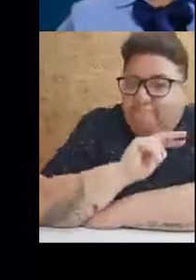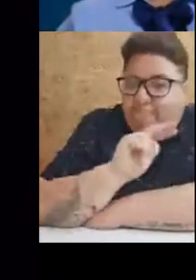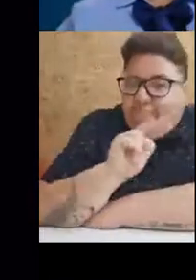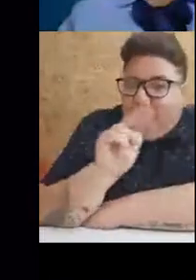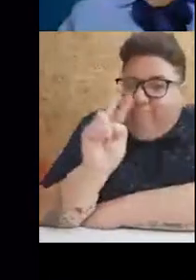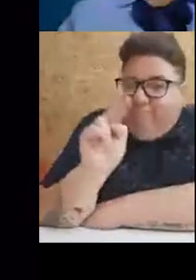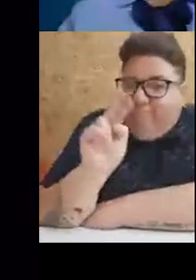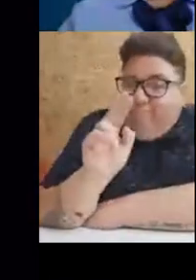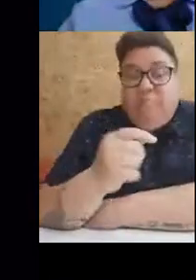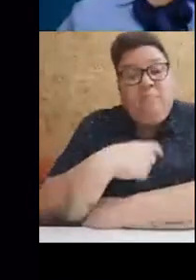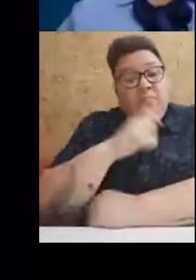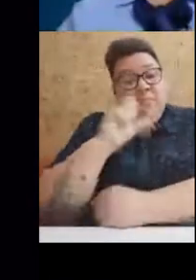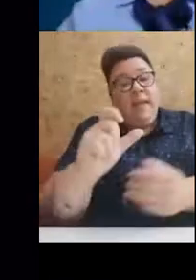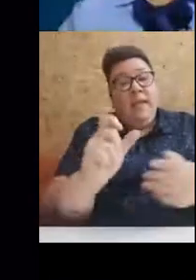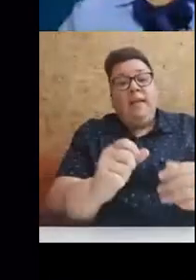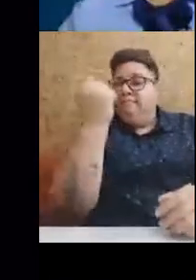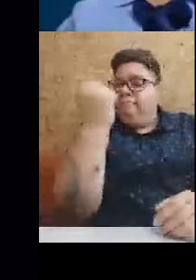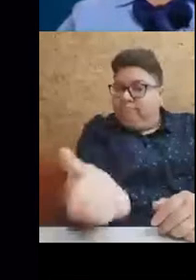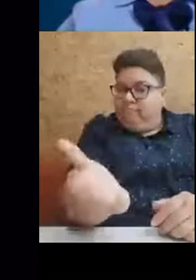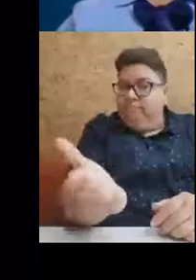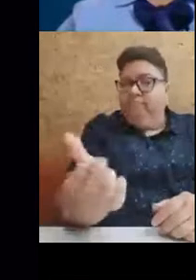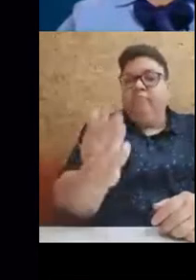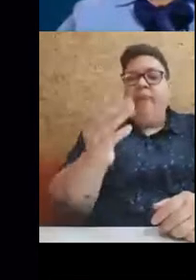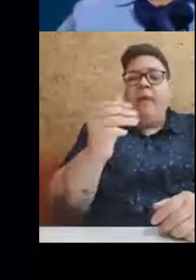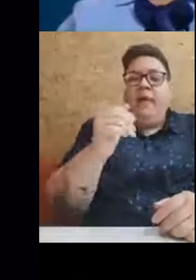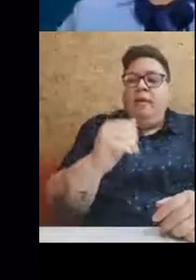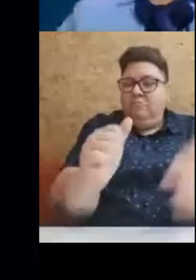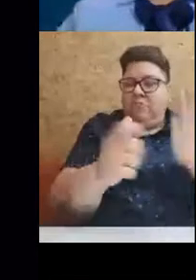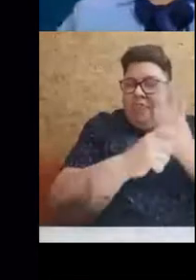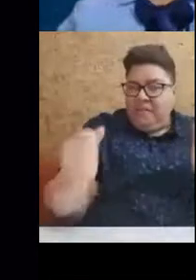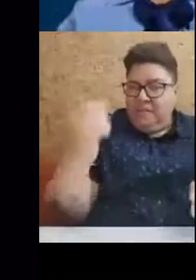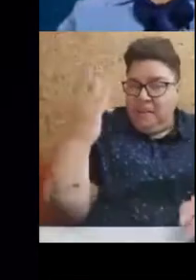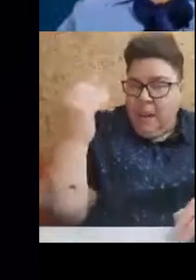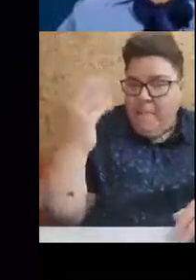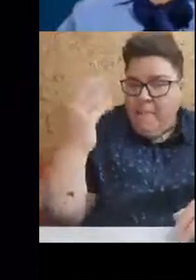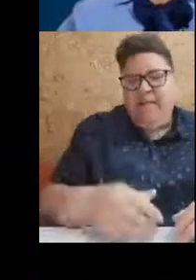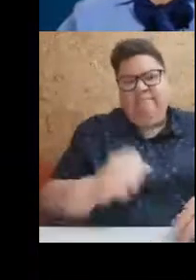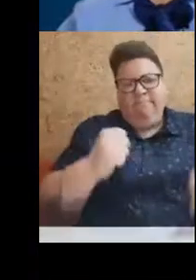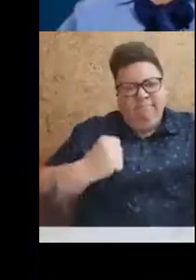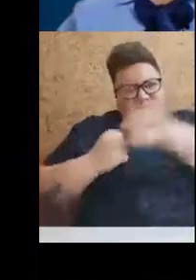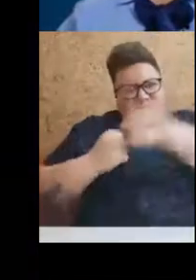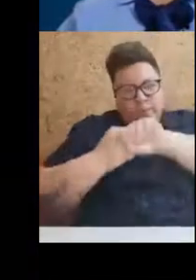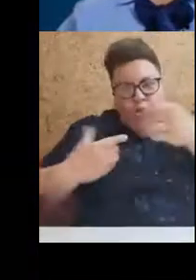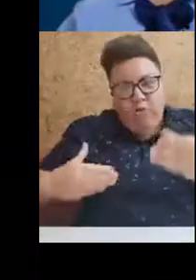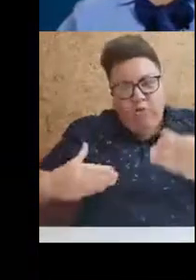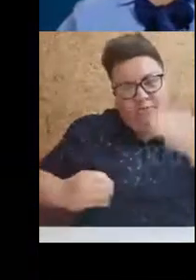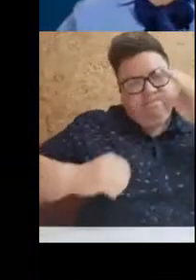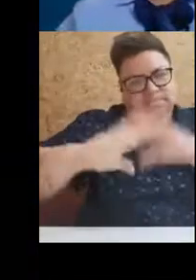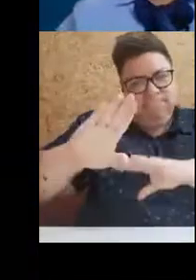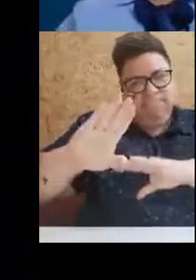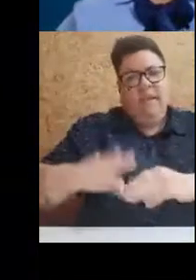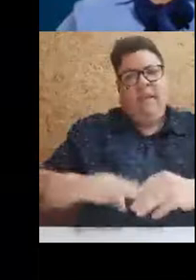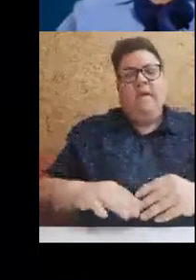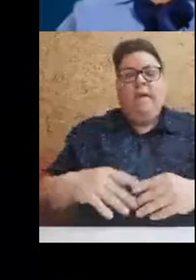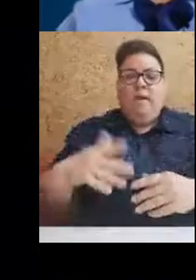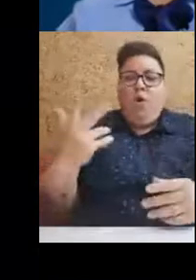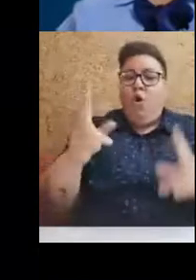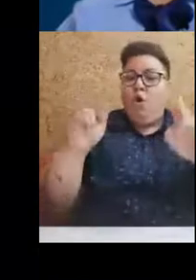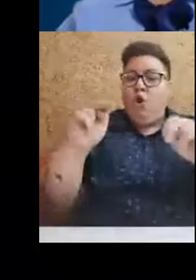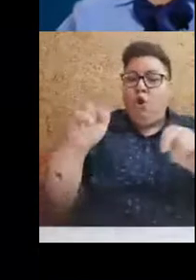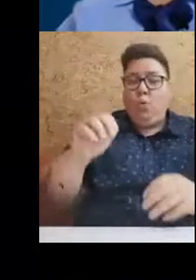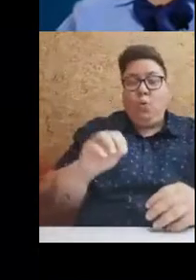tax reference number. I can upload supporting documents. I can report a new estate. I